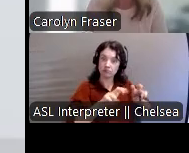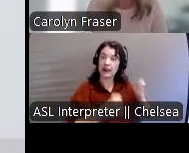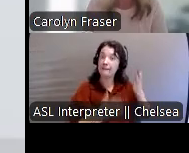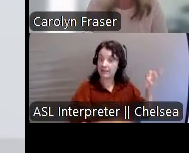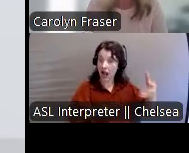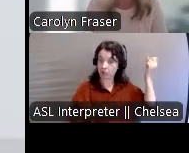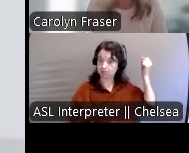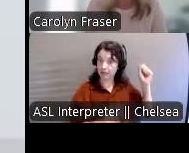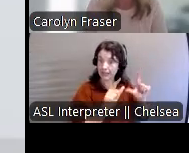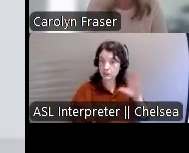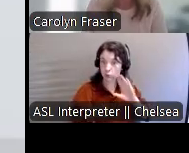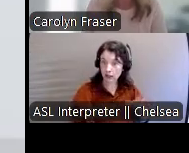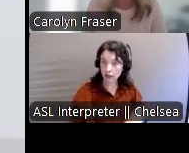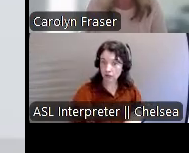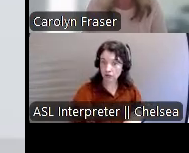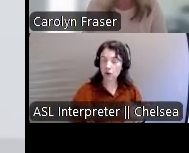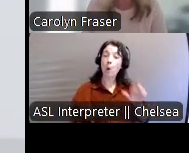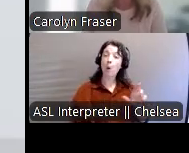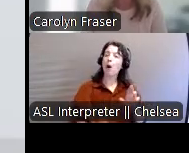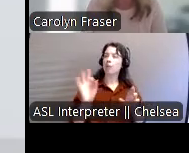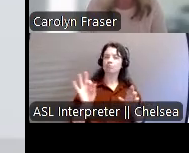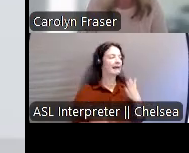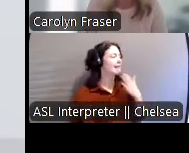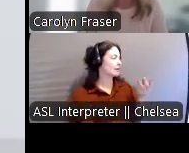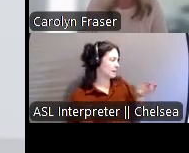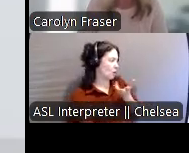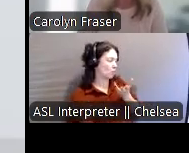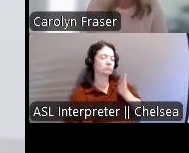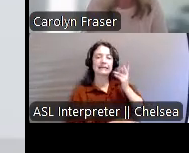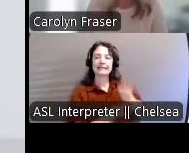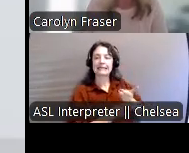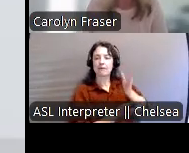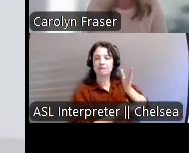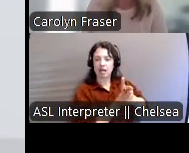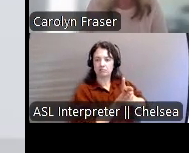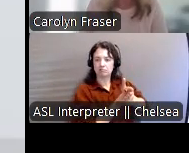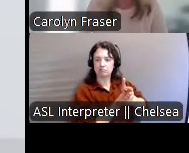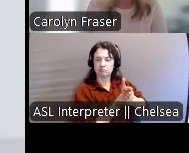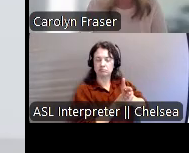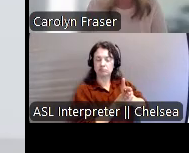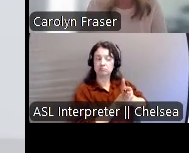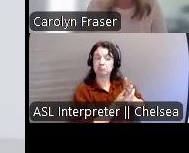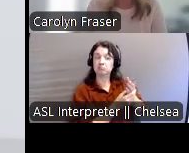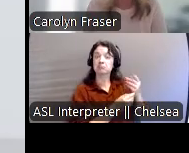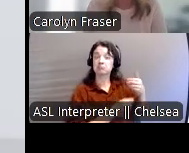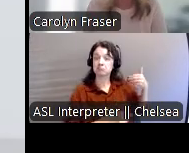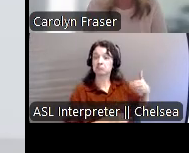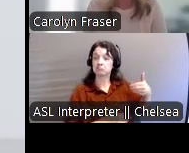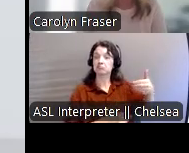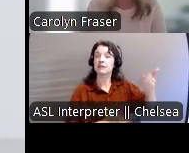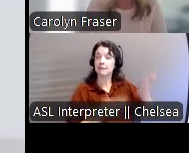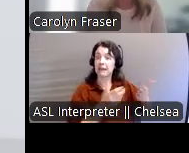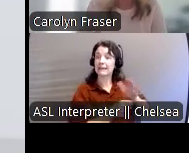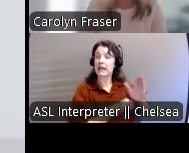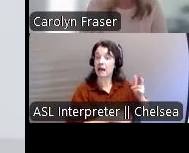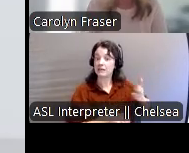or perhaps it's sort of a nice to know and it's kept in their folder. And if there's enough history that is included